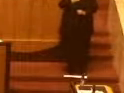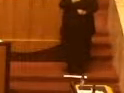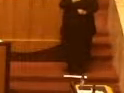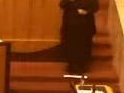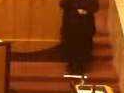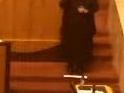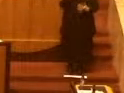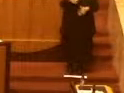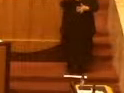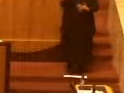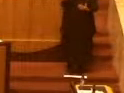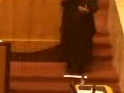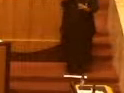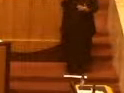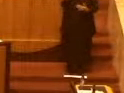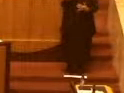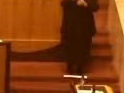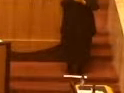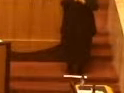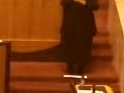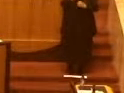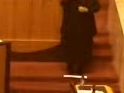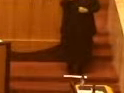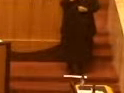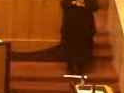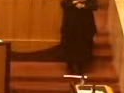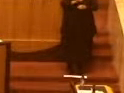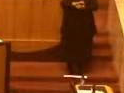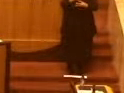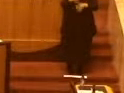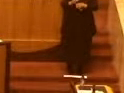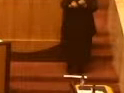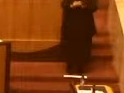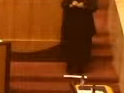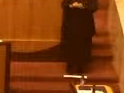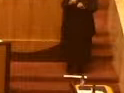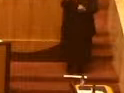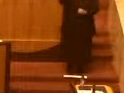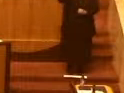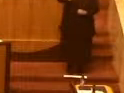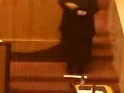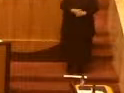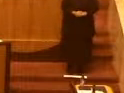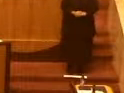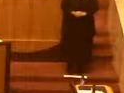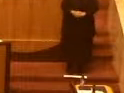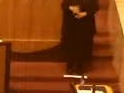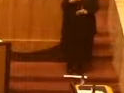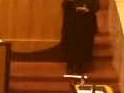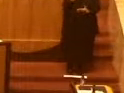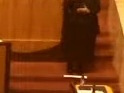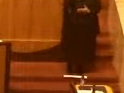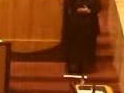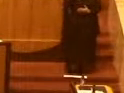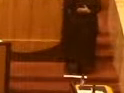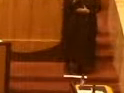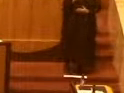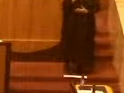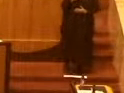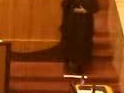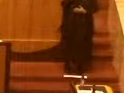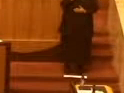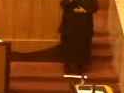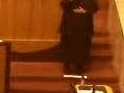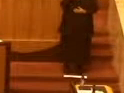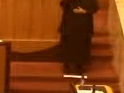my gratitude for the unconditional love and support always. Thank you for your understanding and